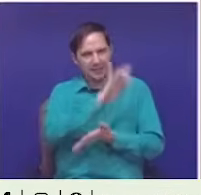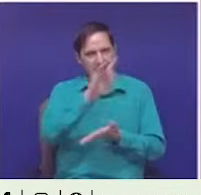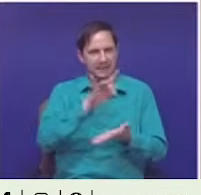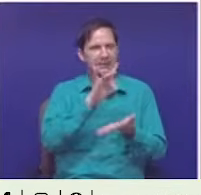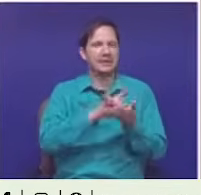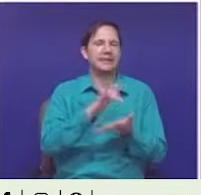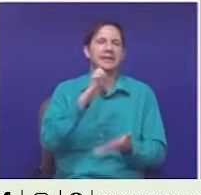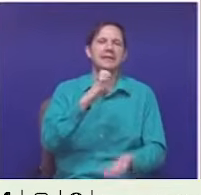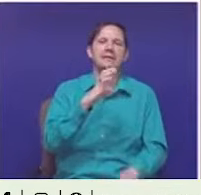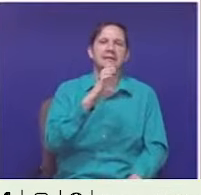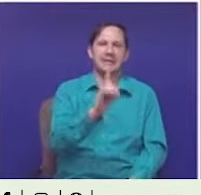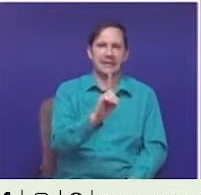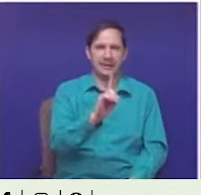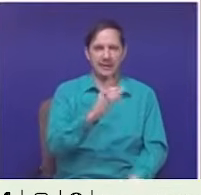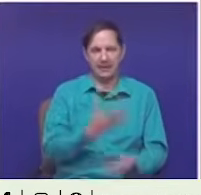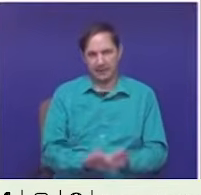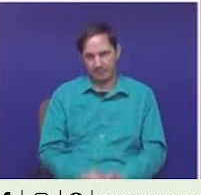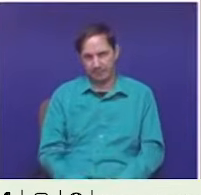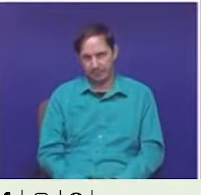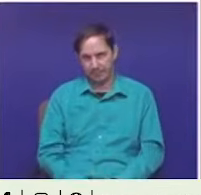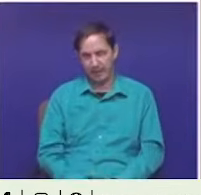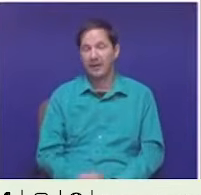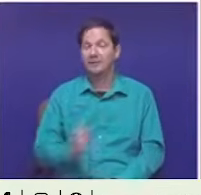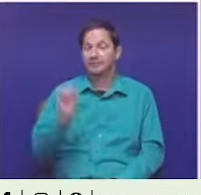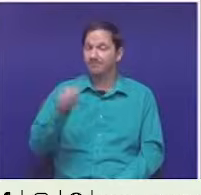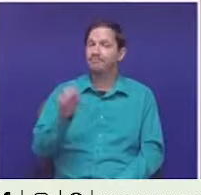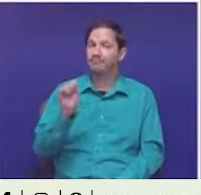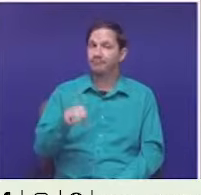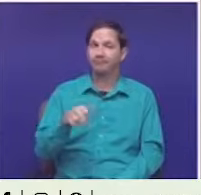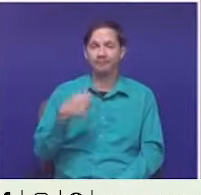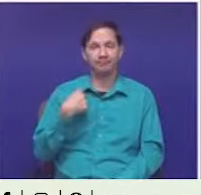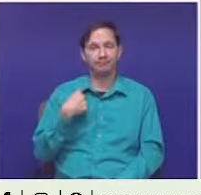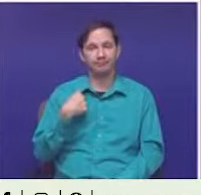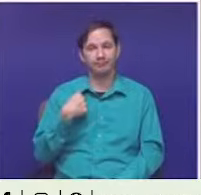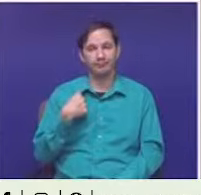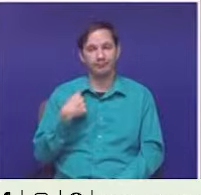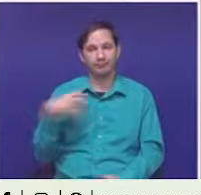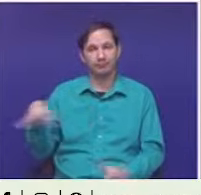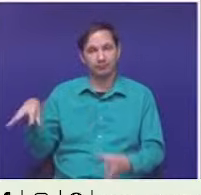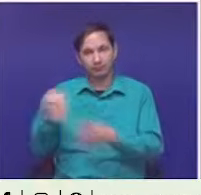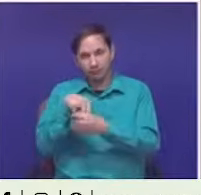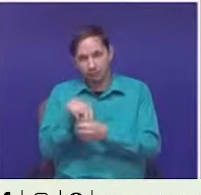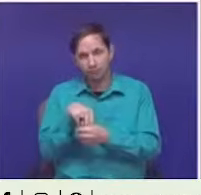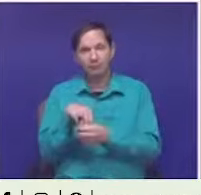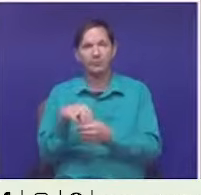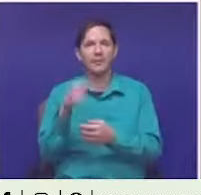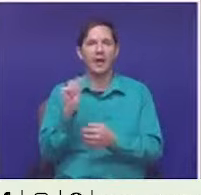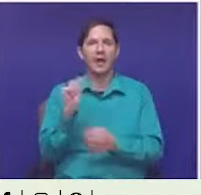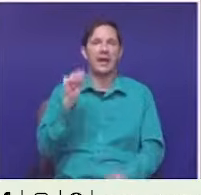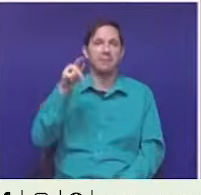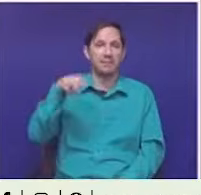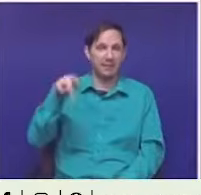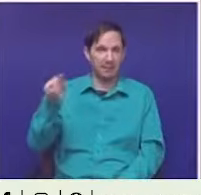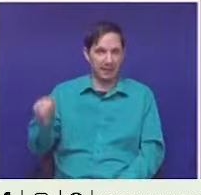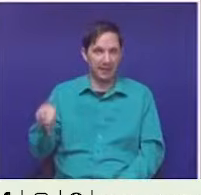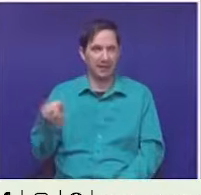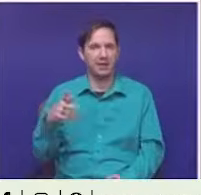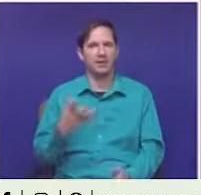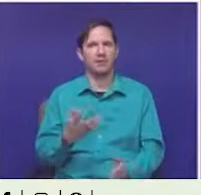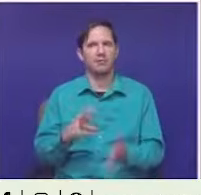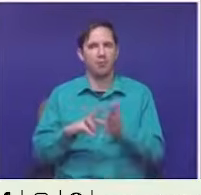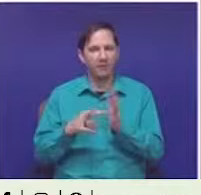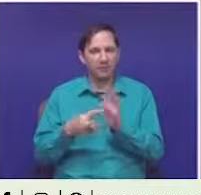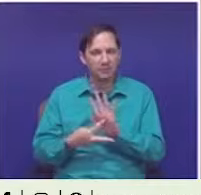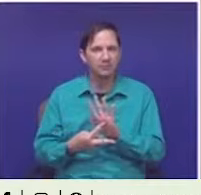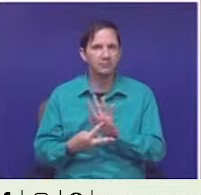of consequences around provinces, look, as I said, we've included these things in our APPs. Our APPs with